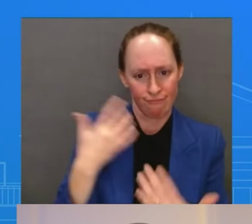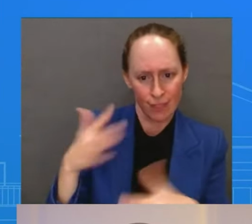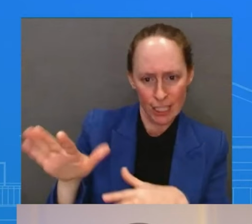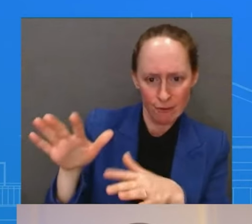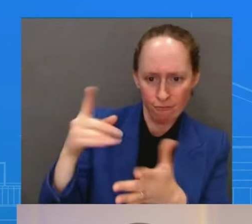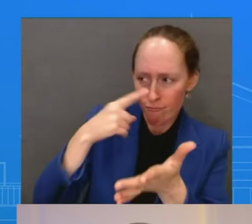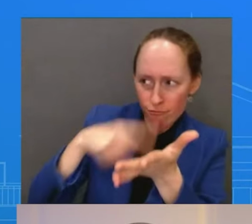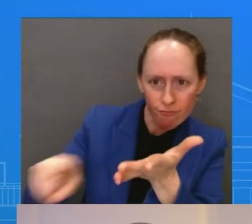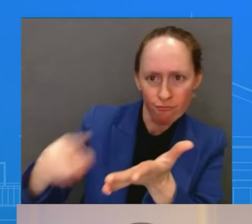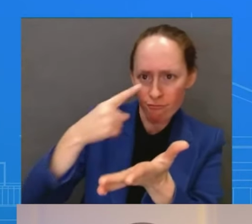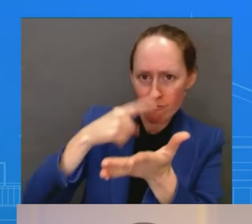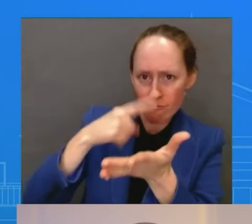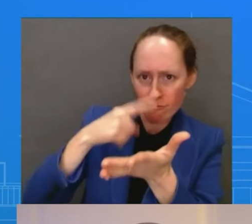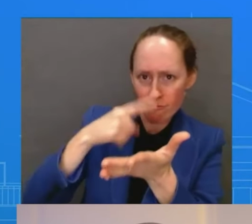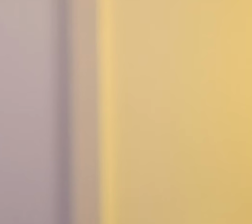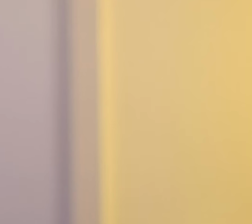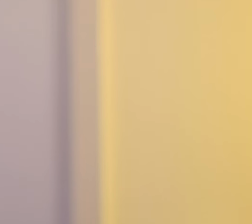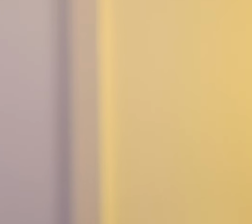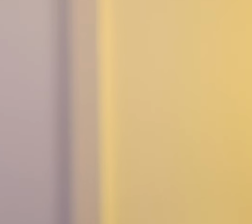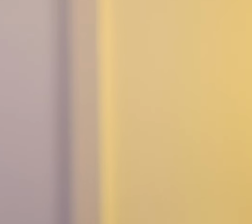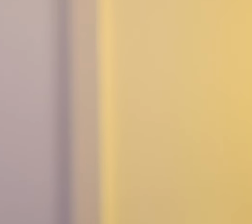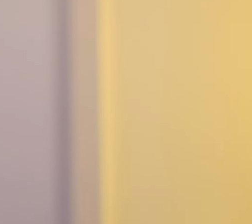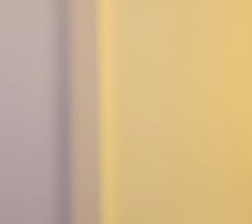purposes. And on another topic,